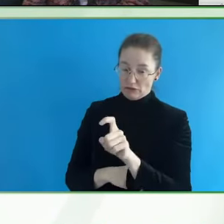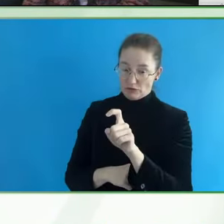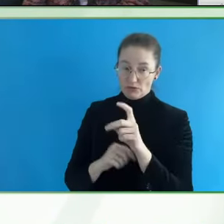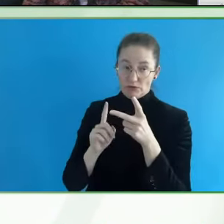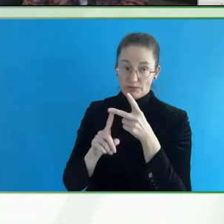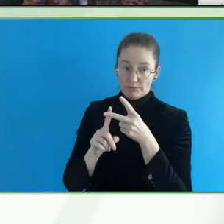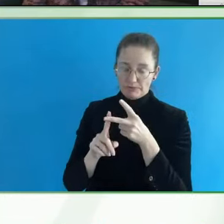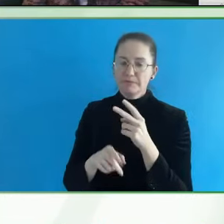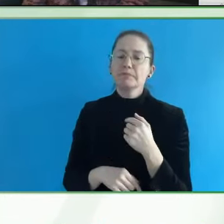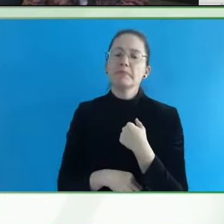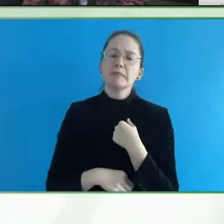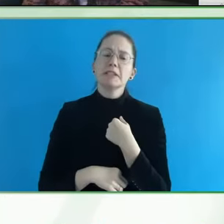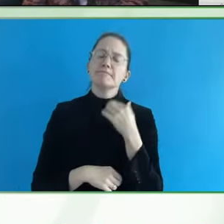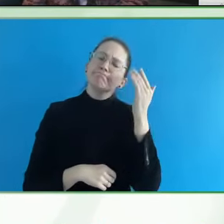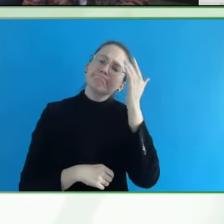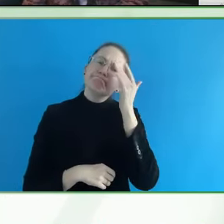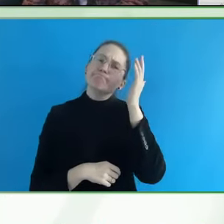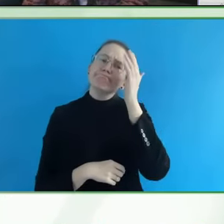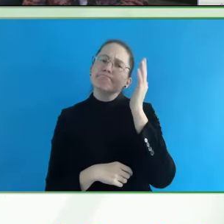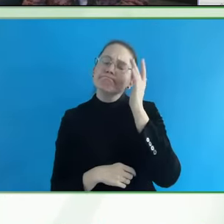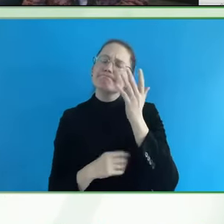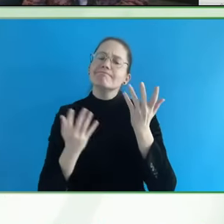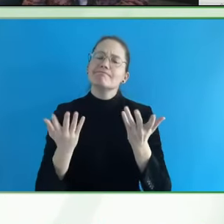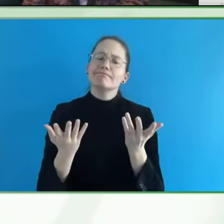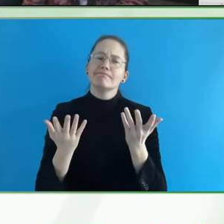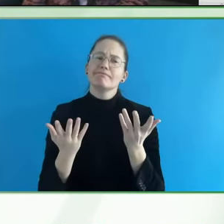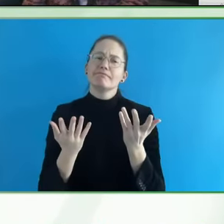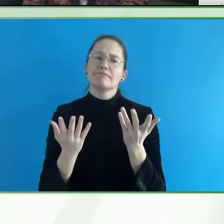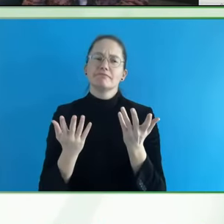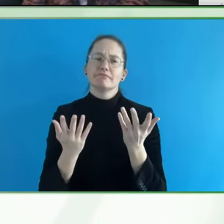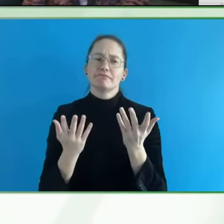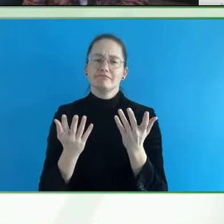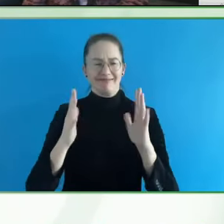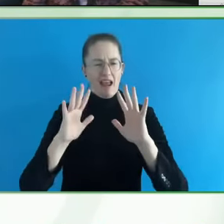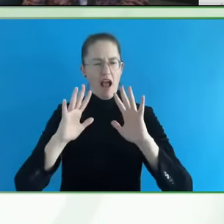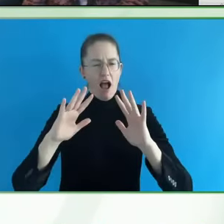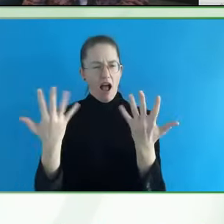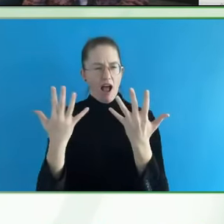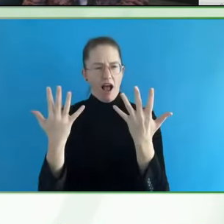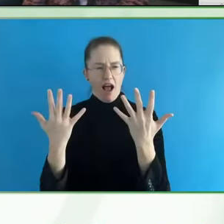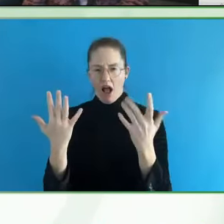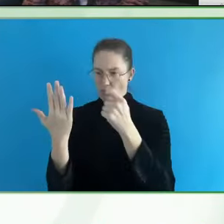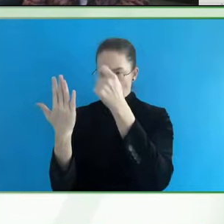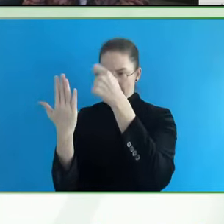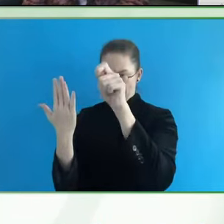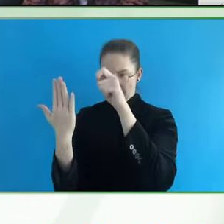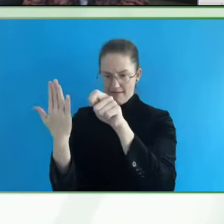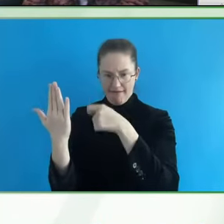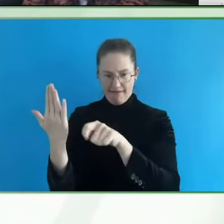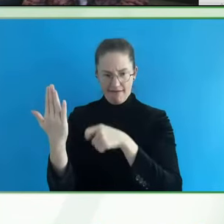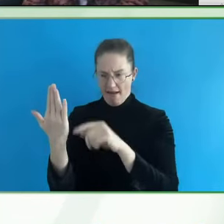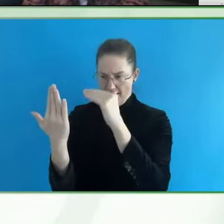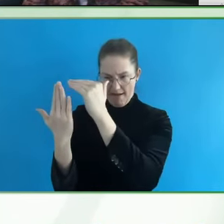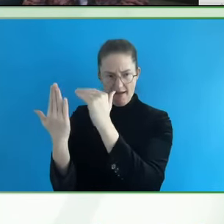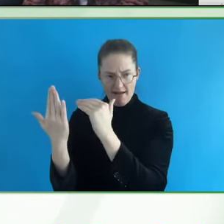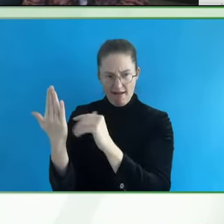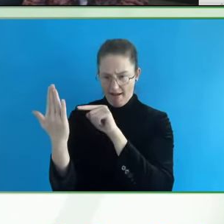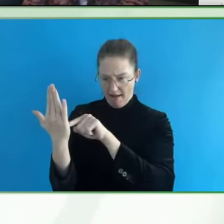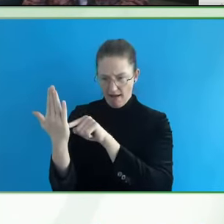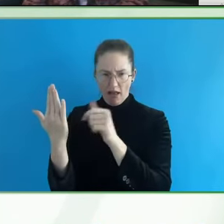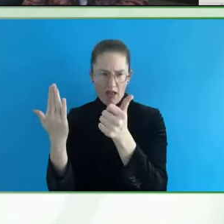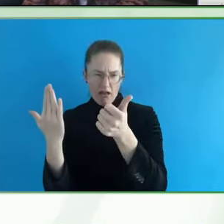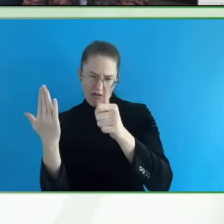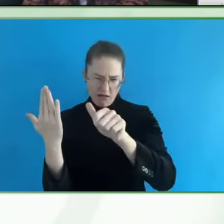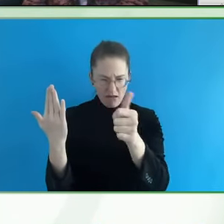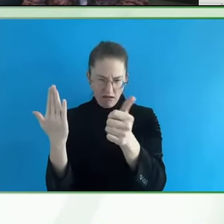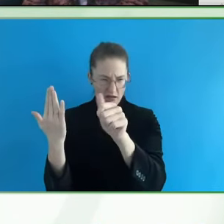have been put in place to monitor and to evaluate the effectiveness of the individual educational plans, or in